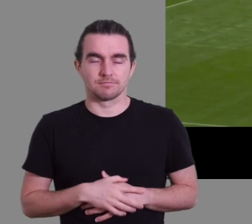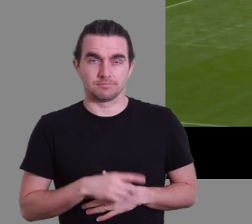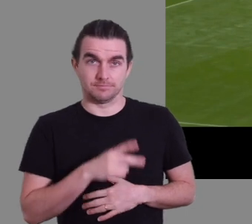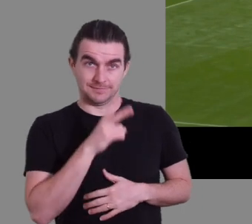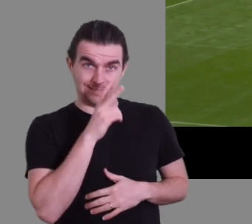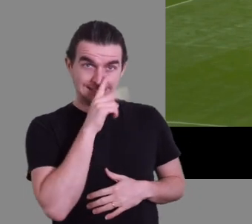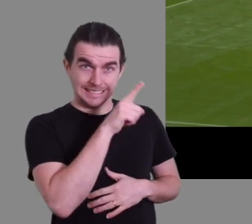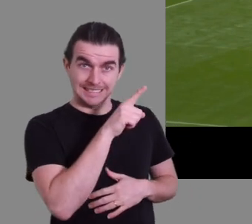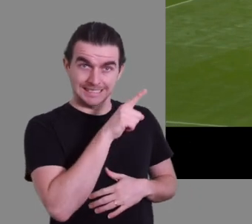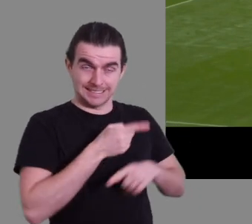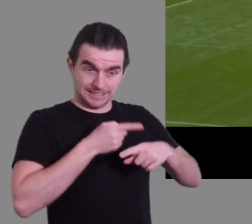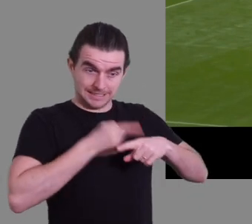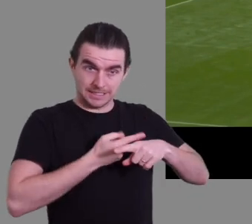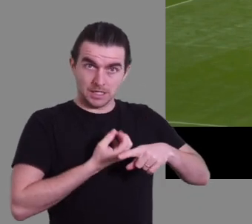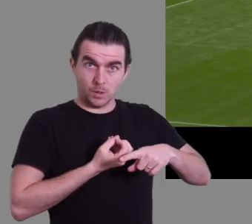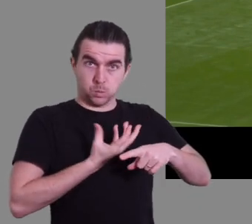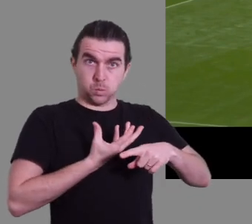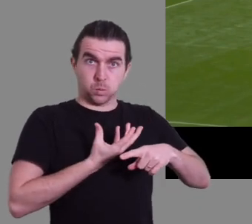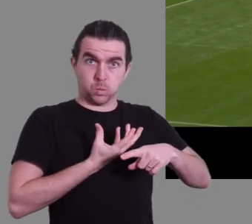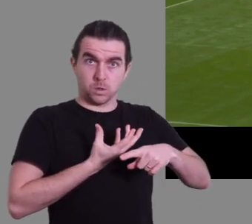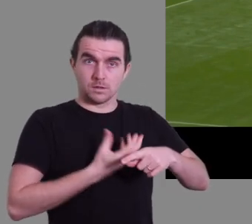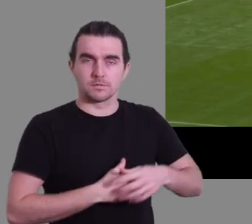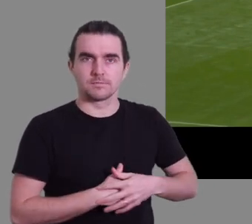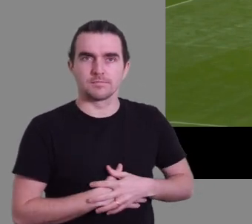Yeah, here it is.